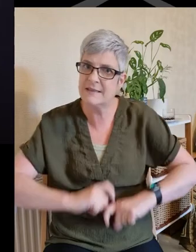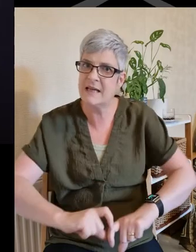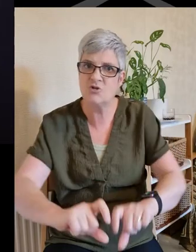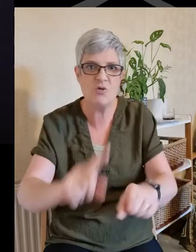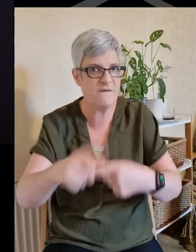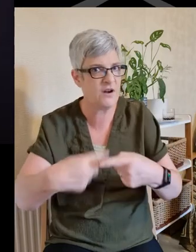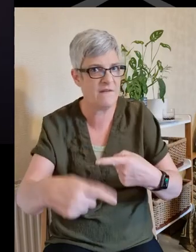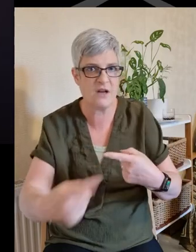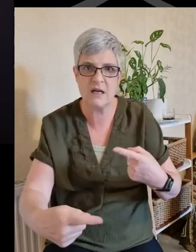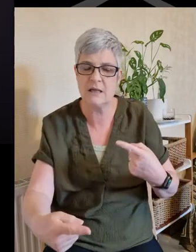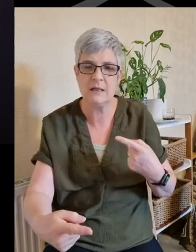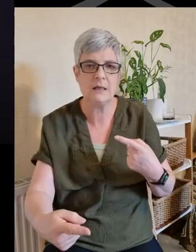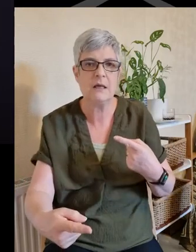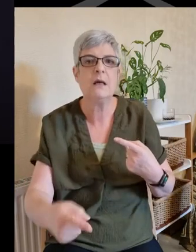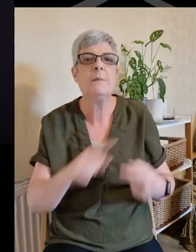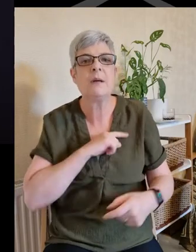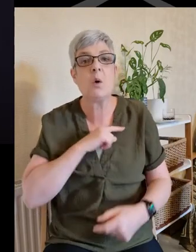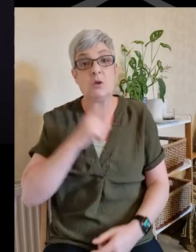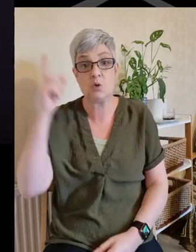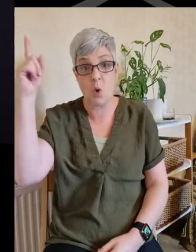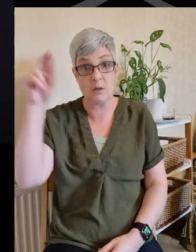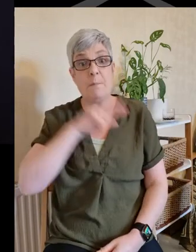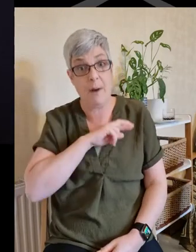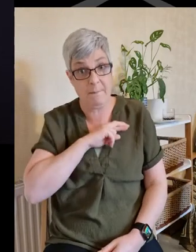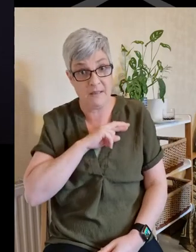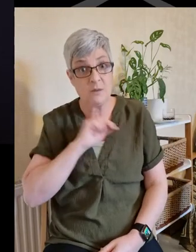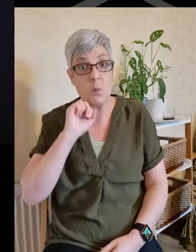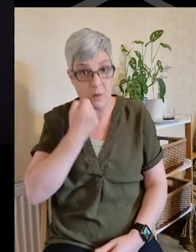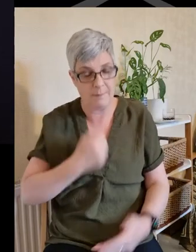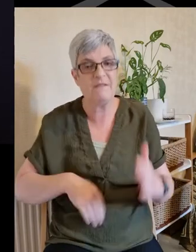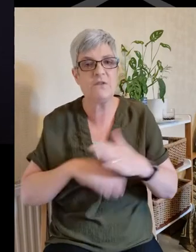because it is the purposes of God that are to be fulfilled.